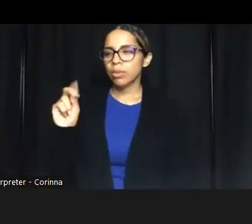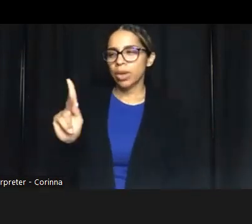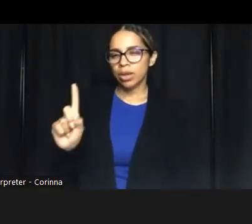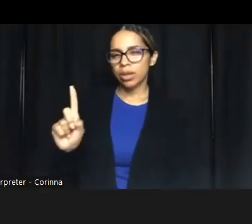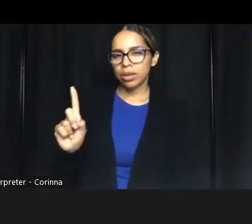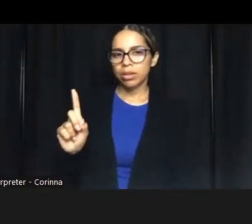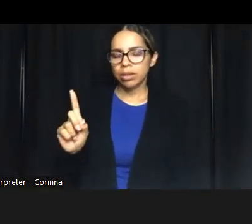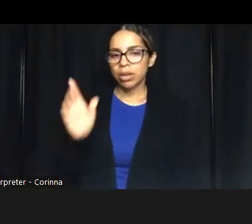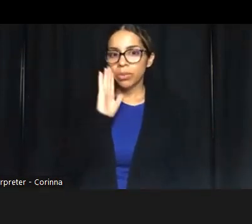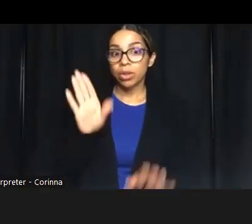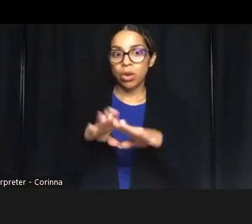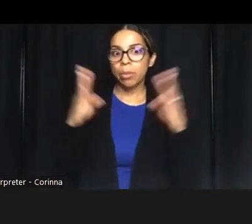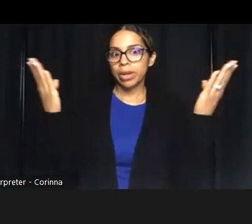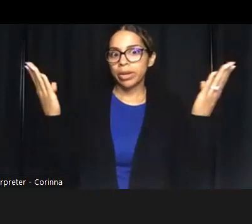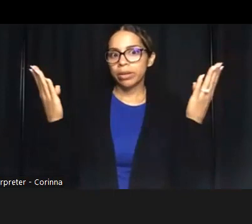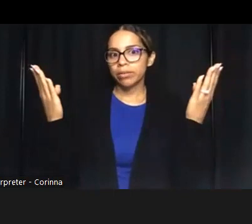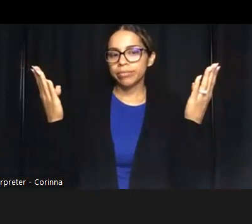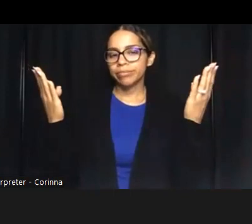least open it up for,